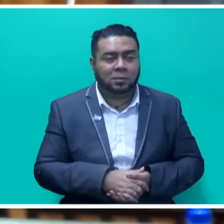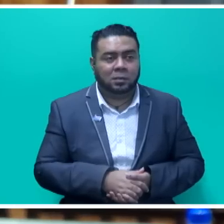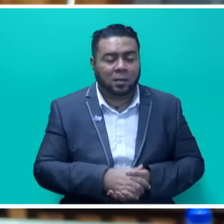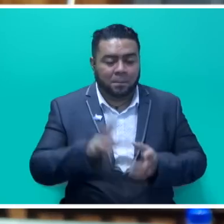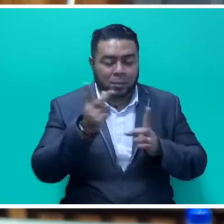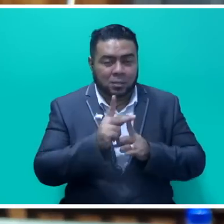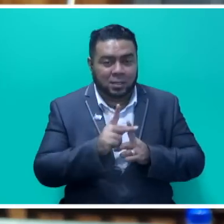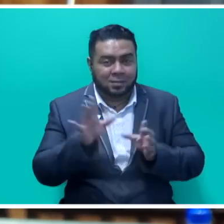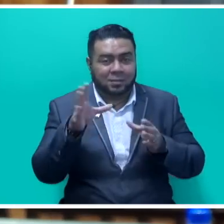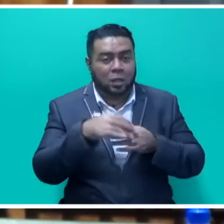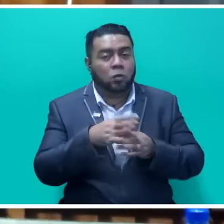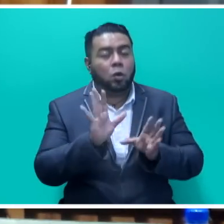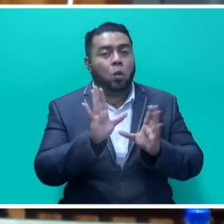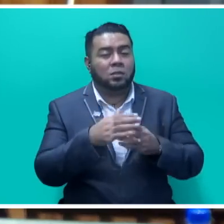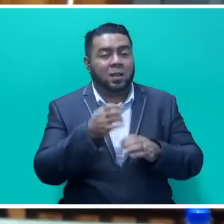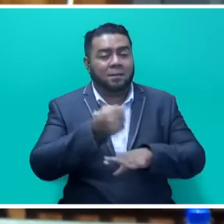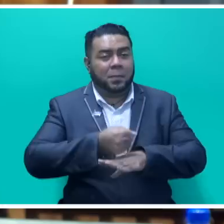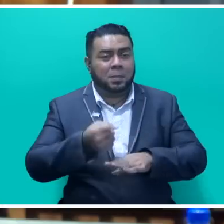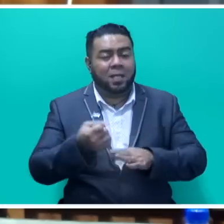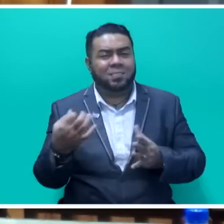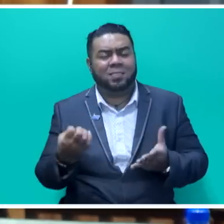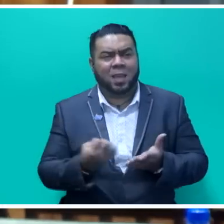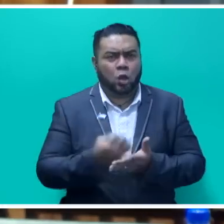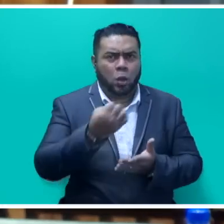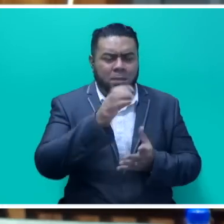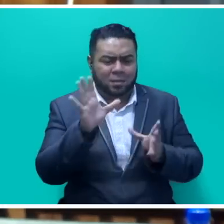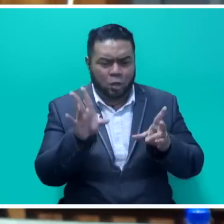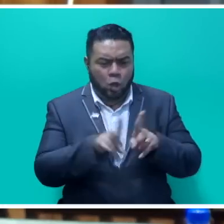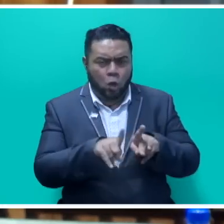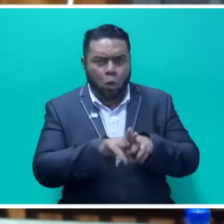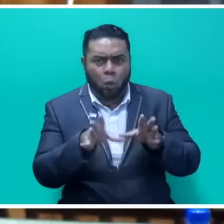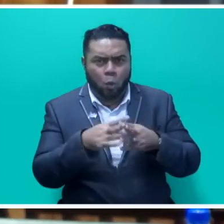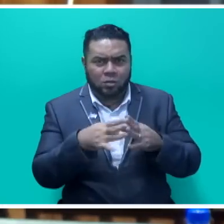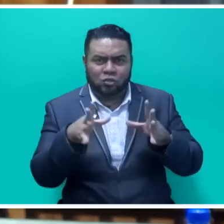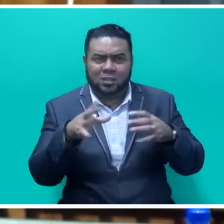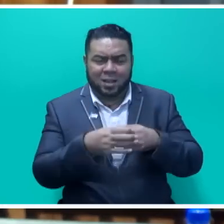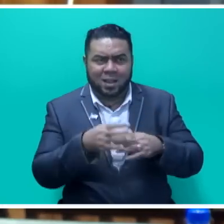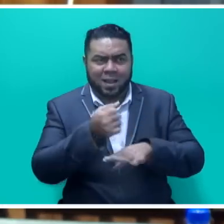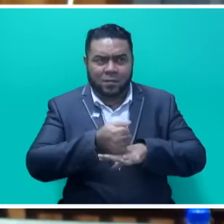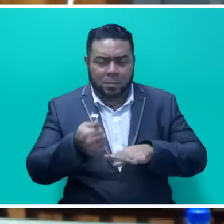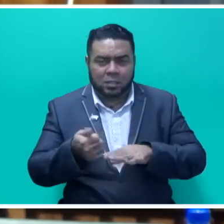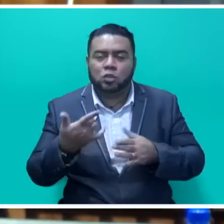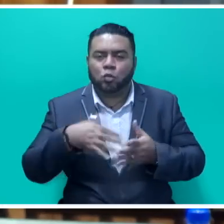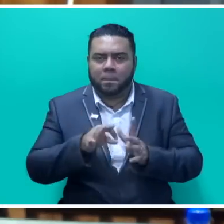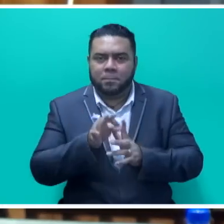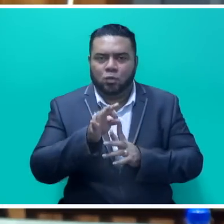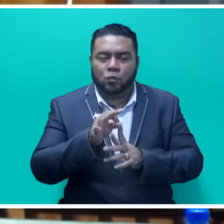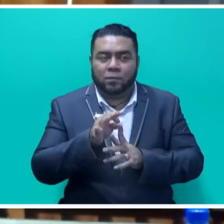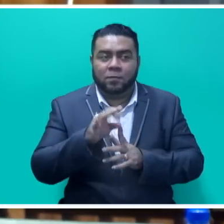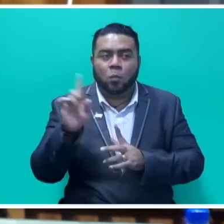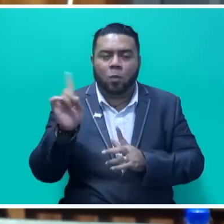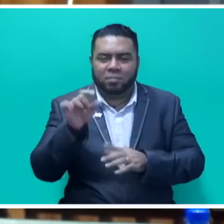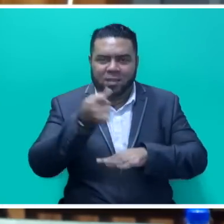agenda of the coalition government and the economic agenda of the coalition government, Mr. Speaker, is to improve